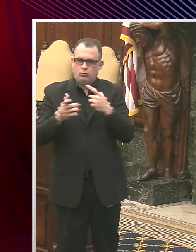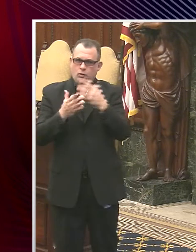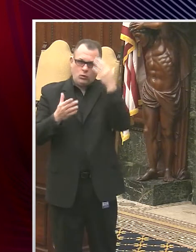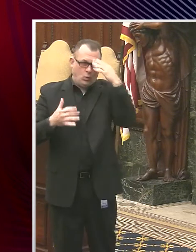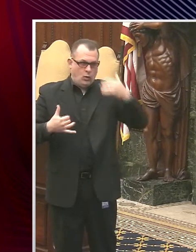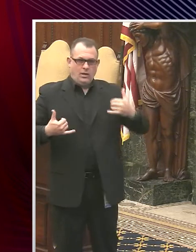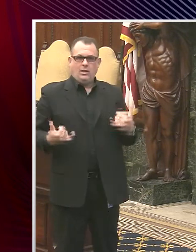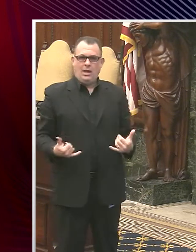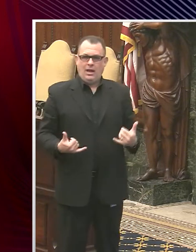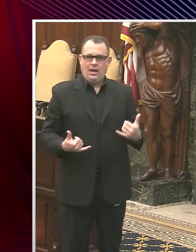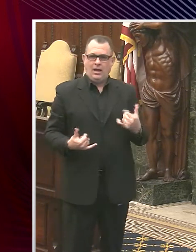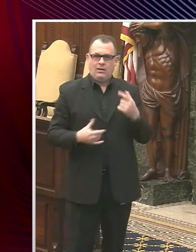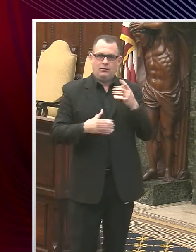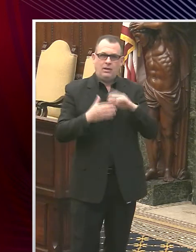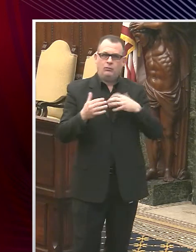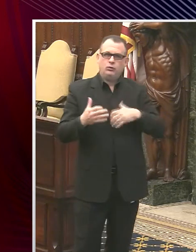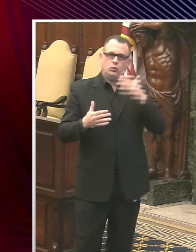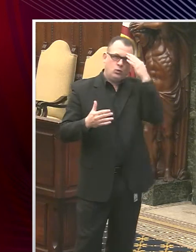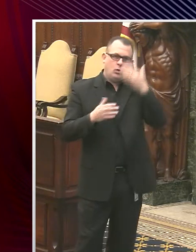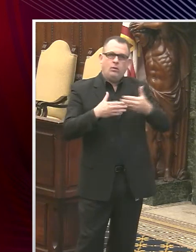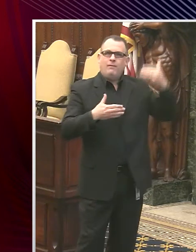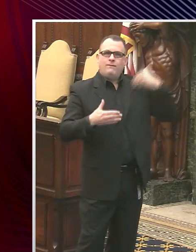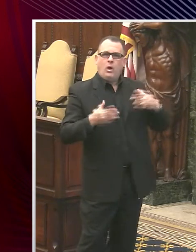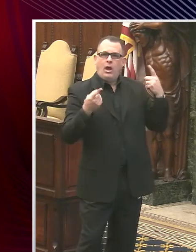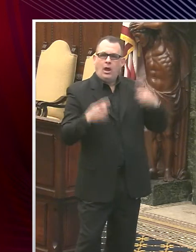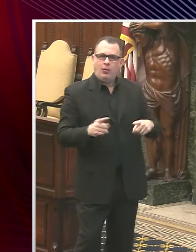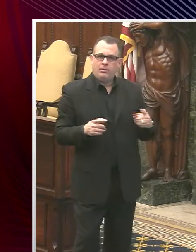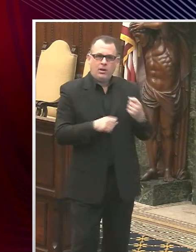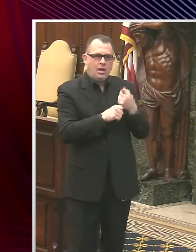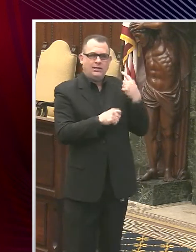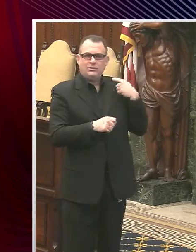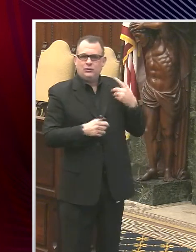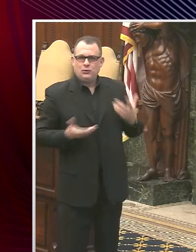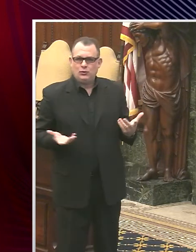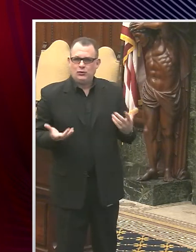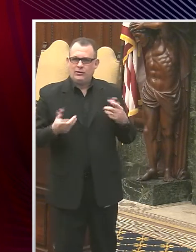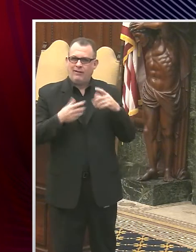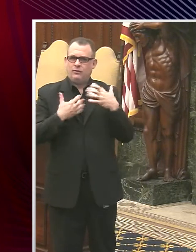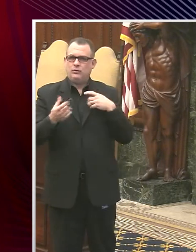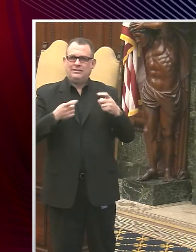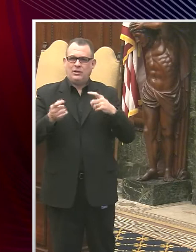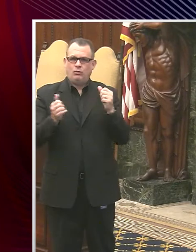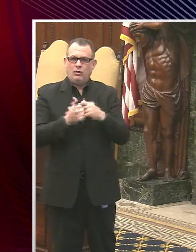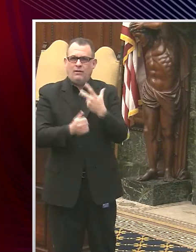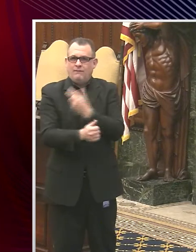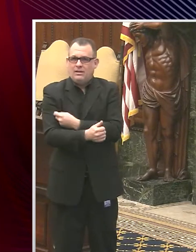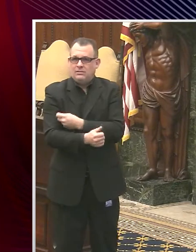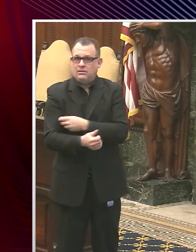you wish you known March of last year, especially in dealing with the vaccine?